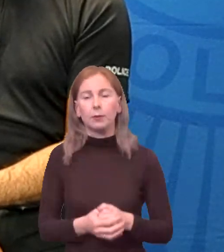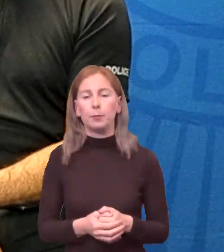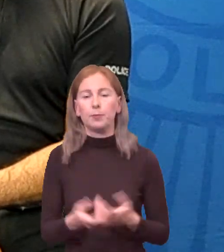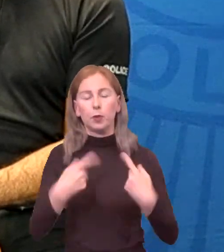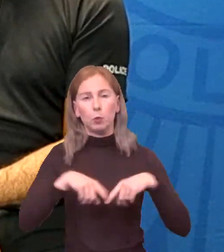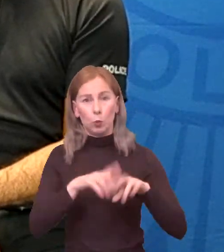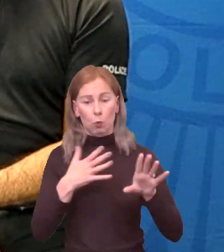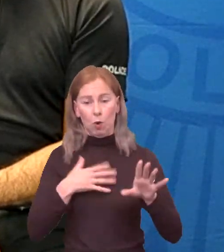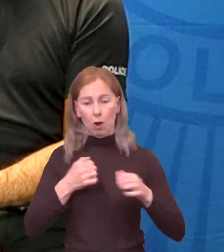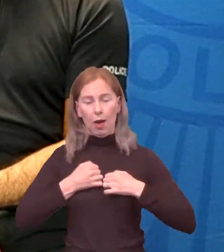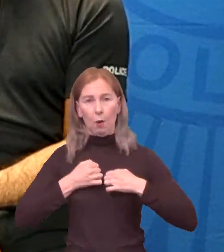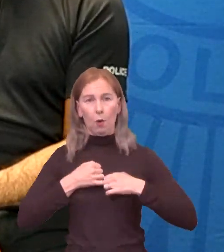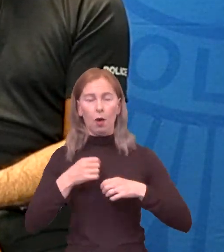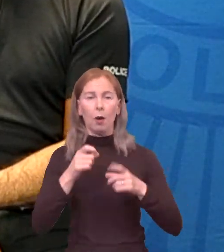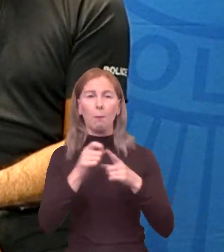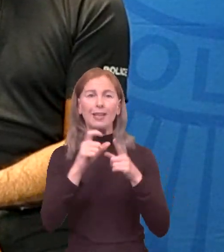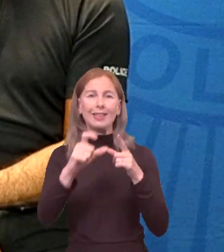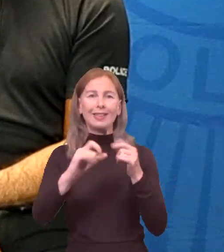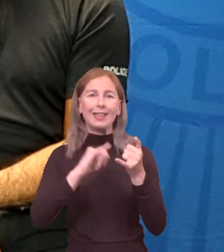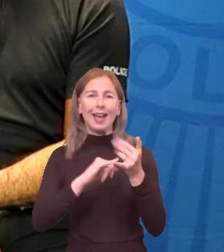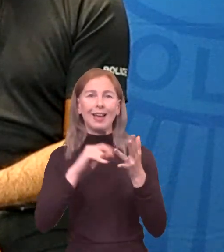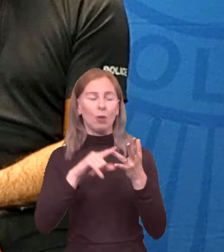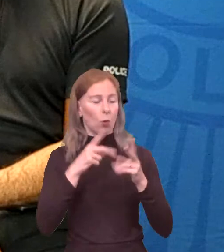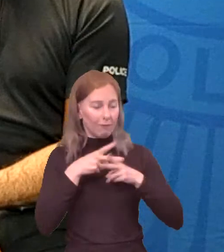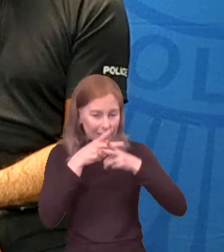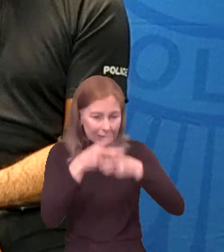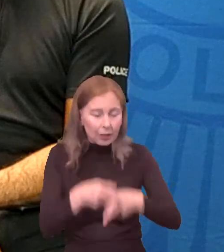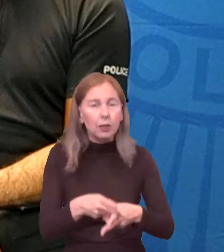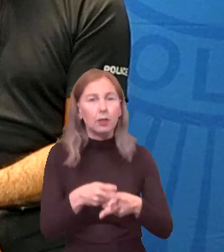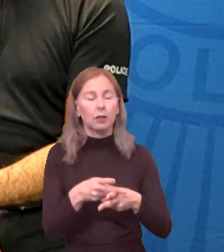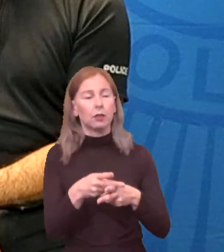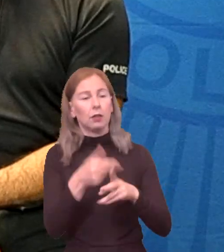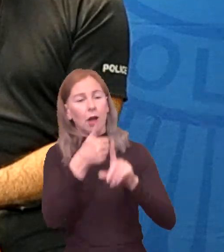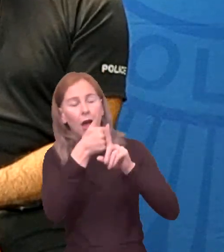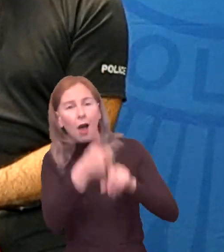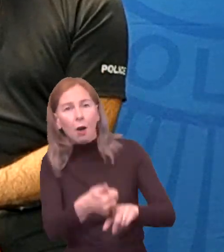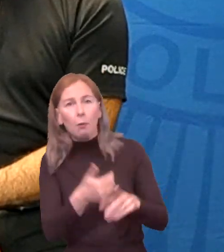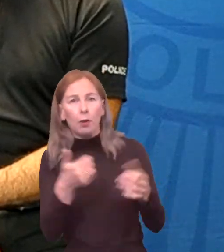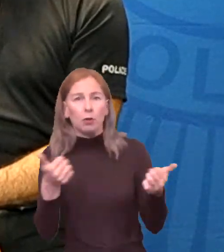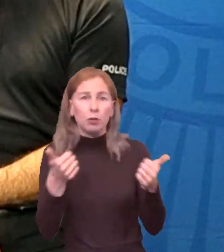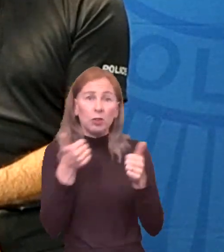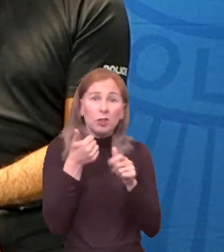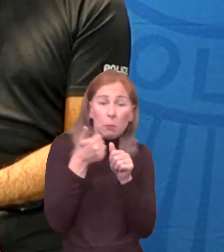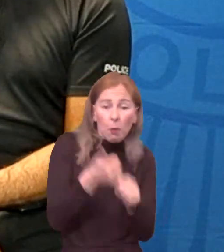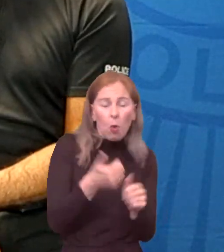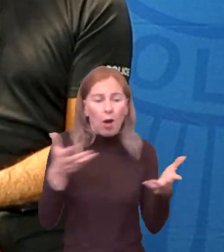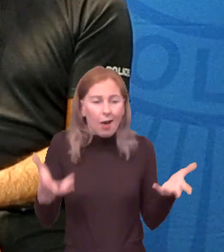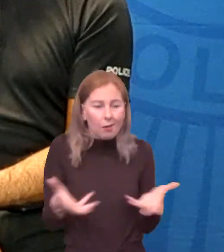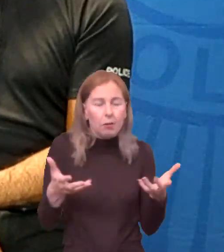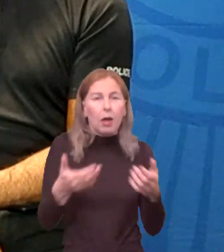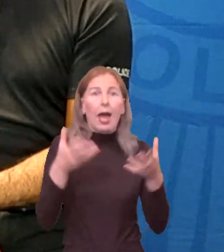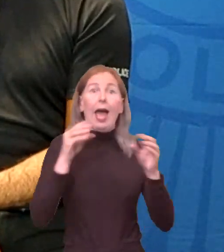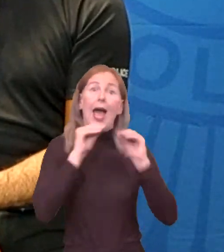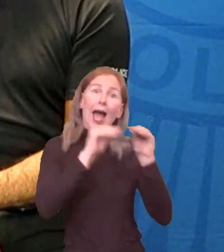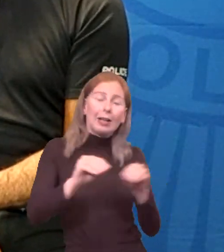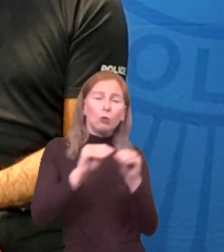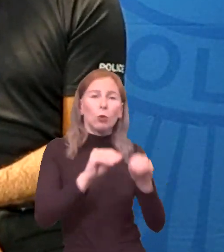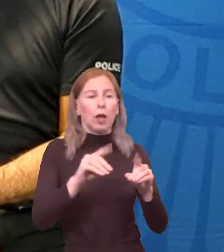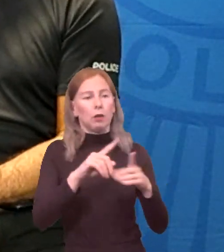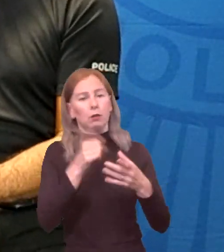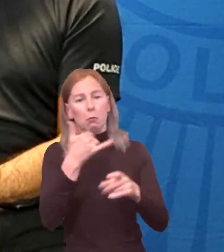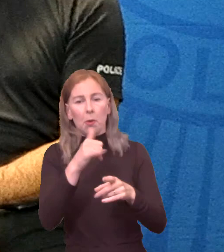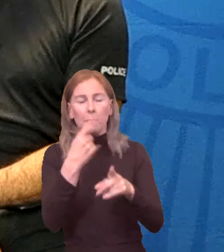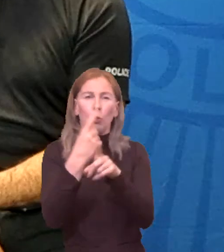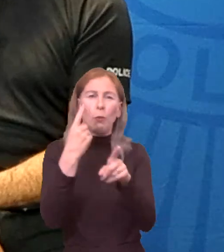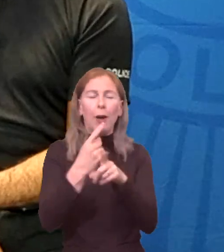to you guys, educate, see whether we can assist with any signage, help with anything like that, and ensure that they